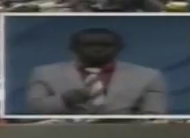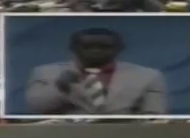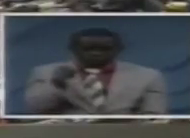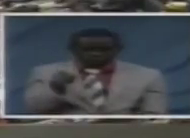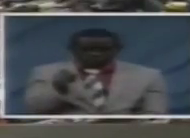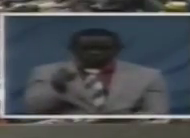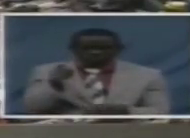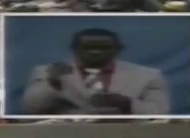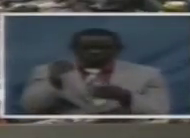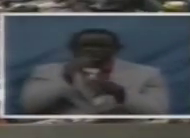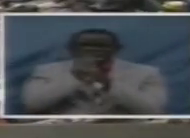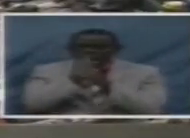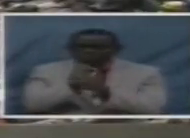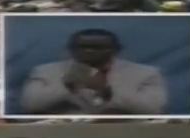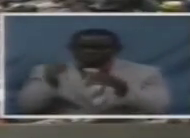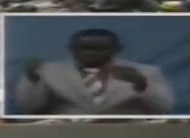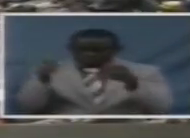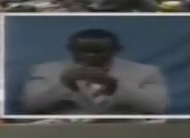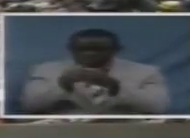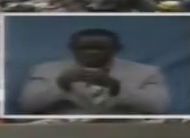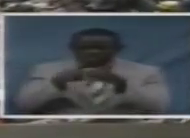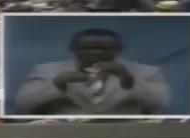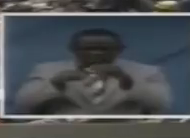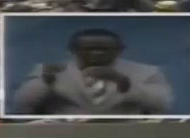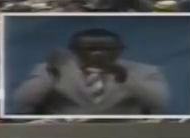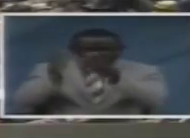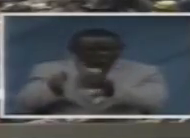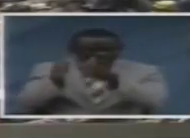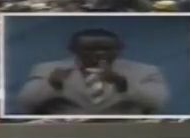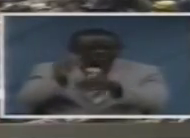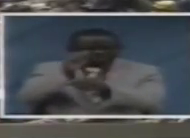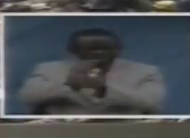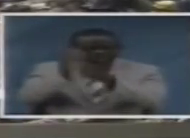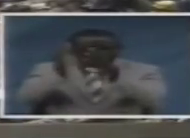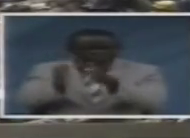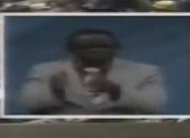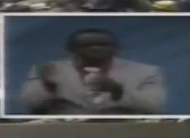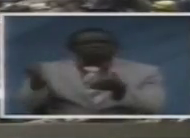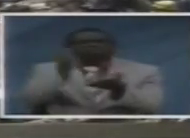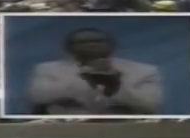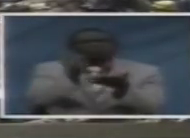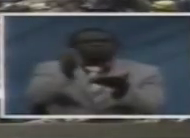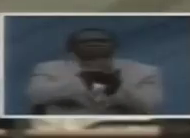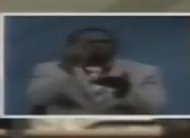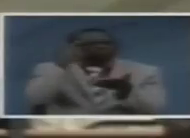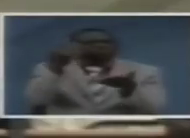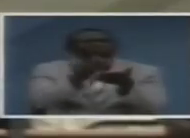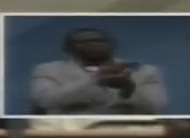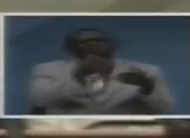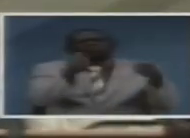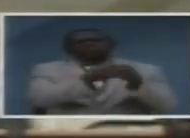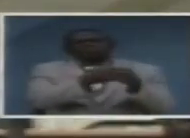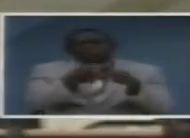Management for the restructured bank has been appointed and it will soon commence